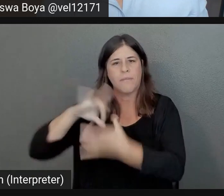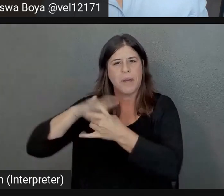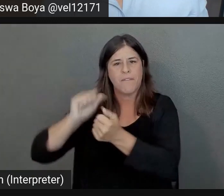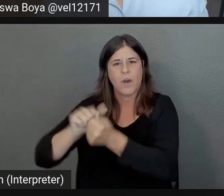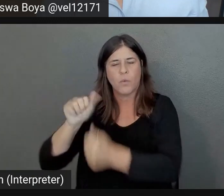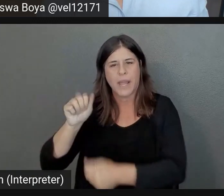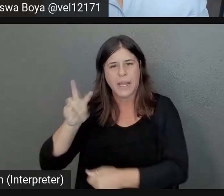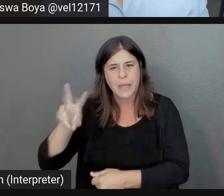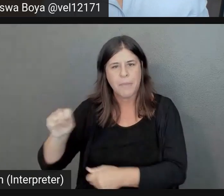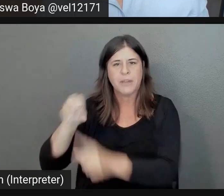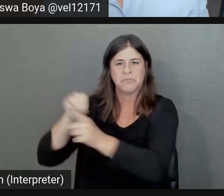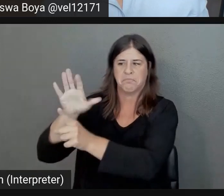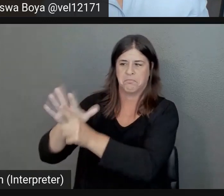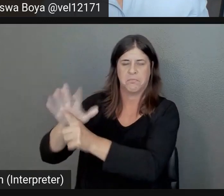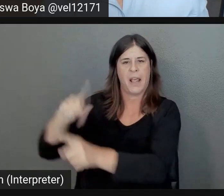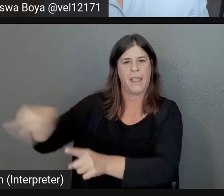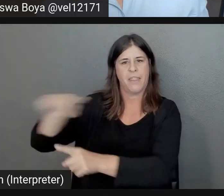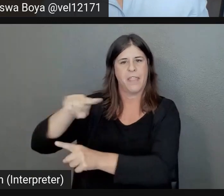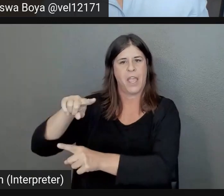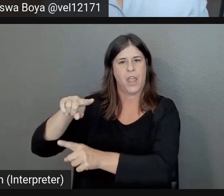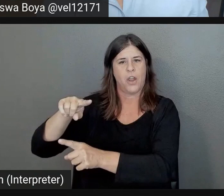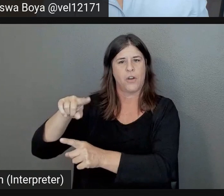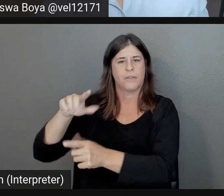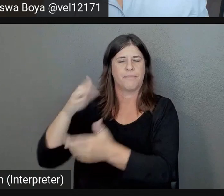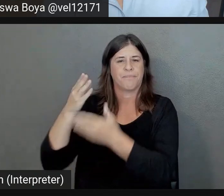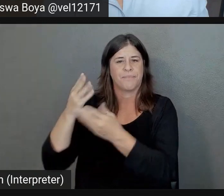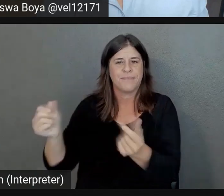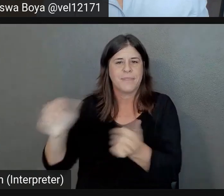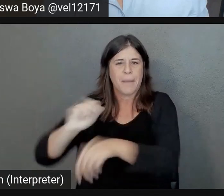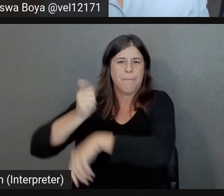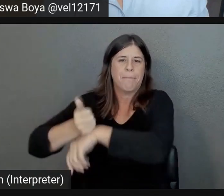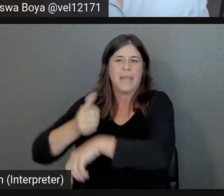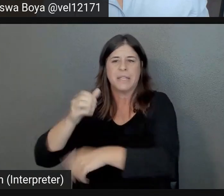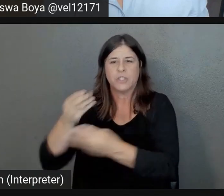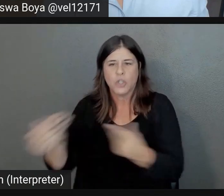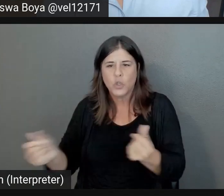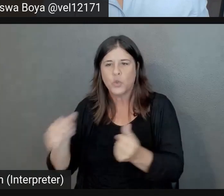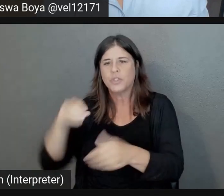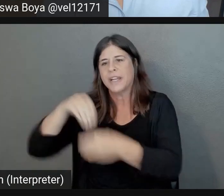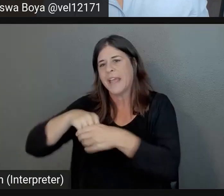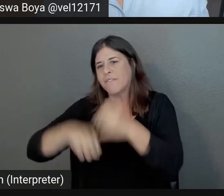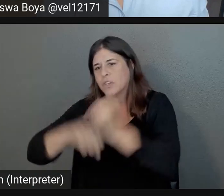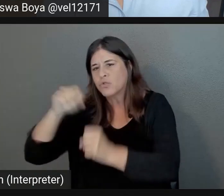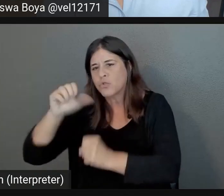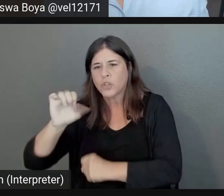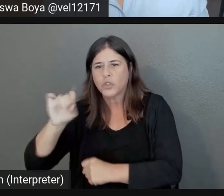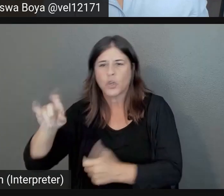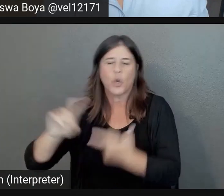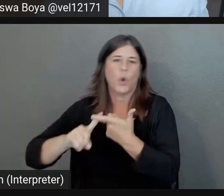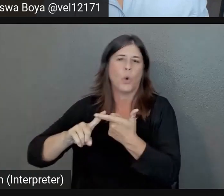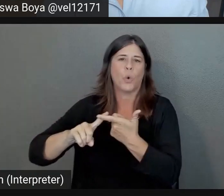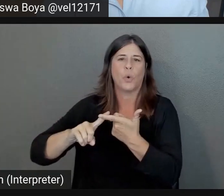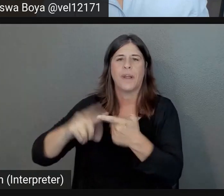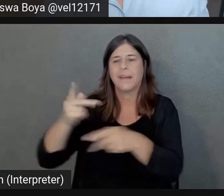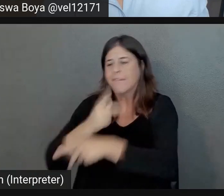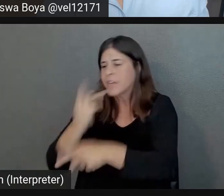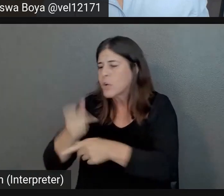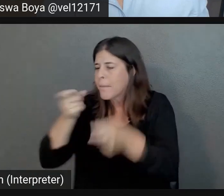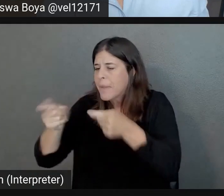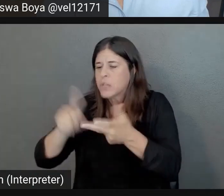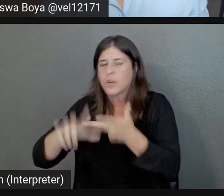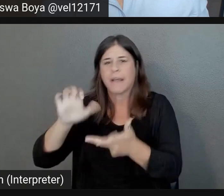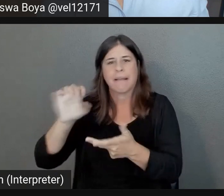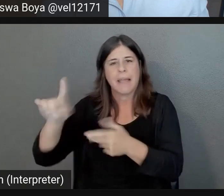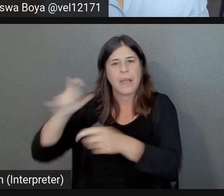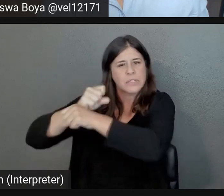and expose their SaaS-based solutions, be it infrastructure as code, configuration management, cloud security posture